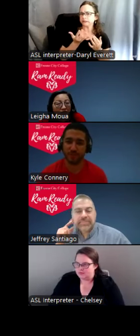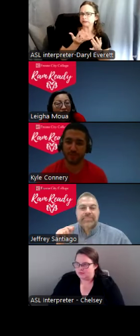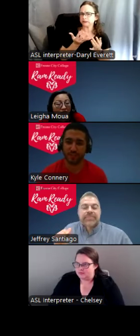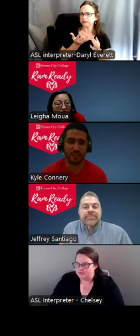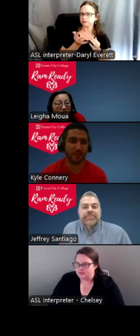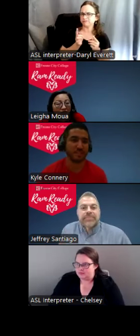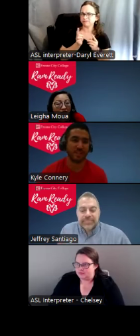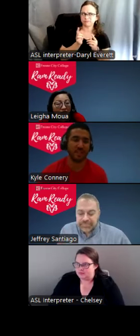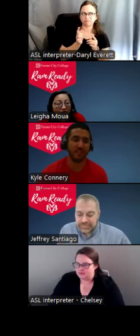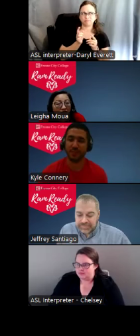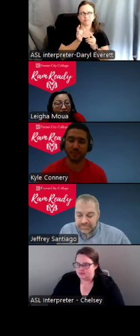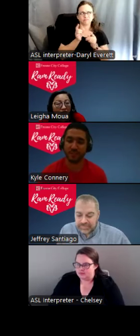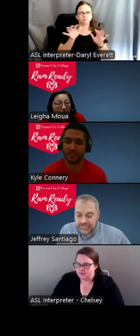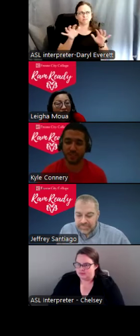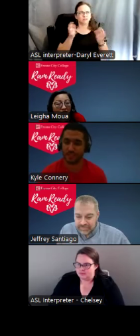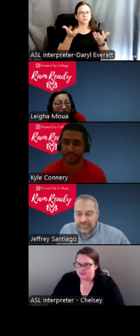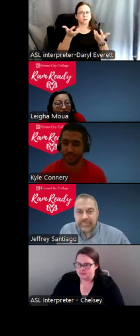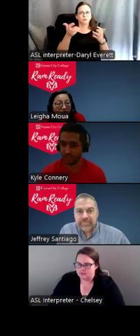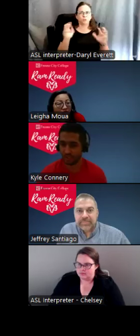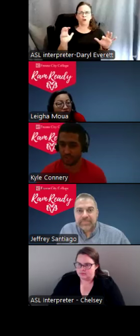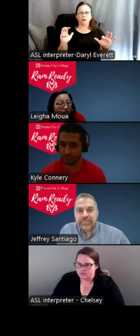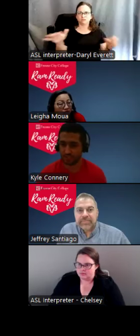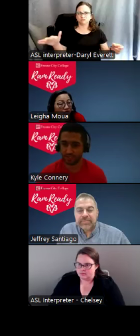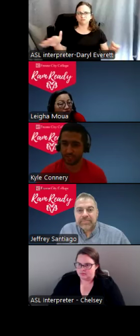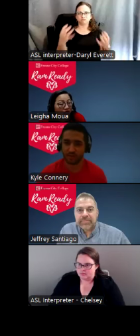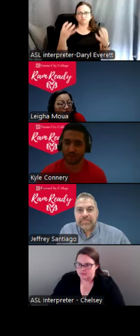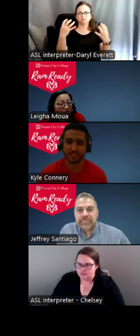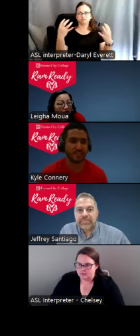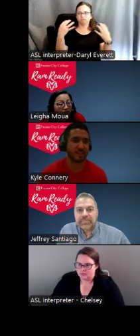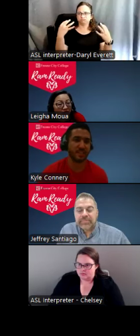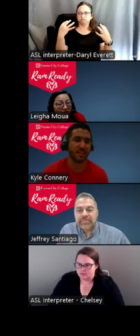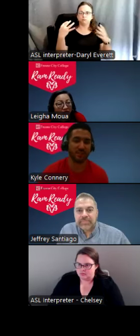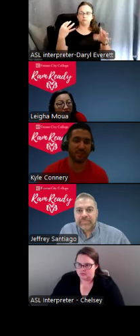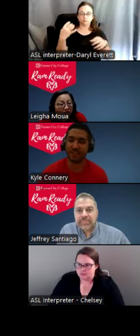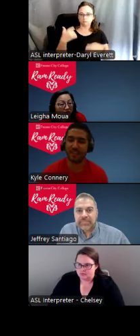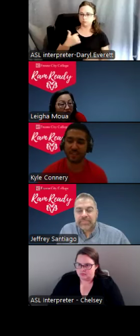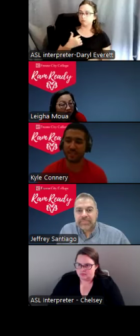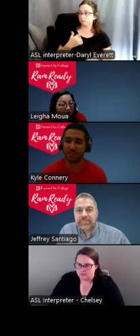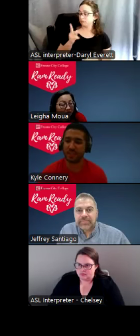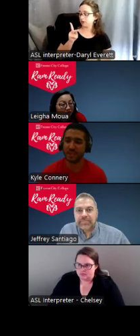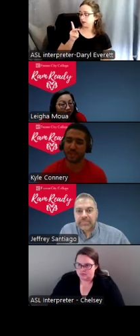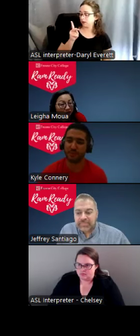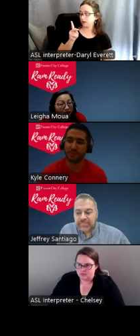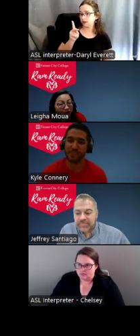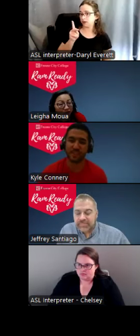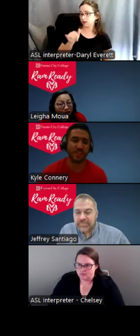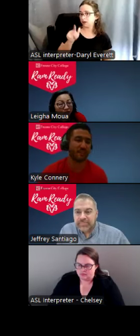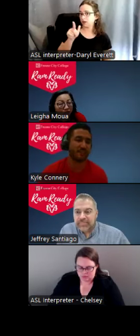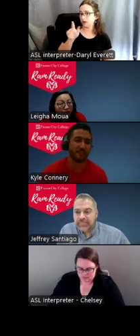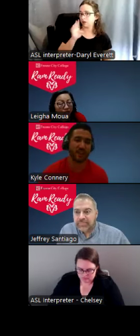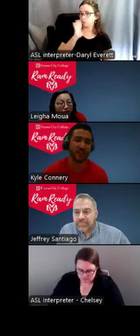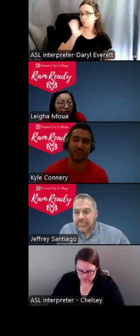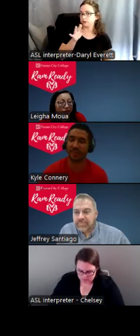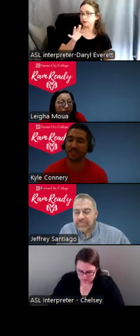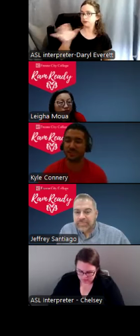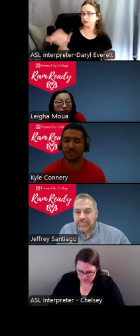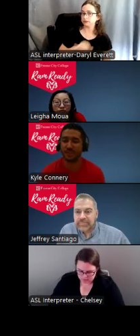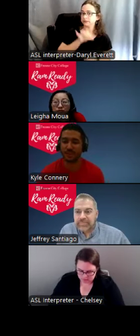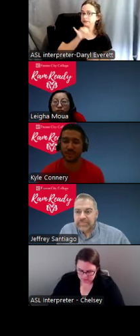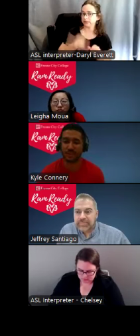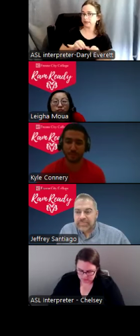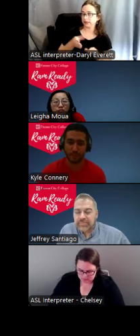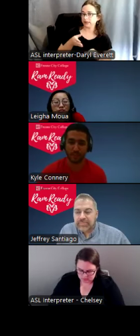comfortable that way, I'll stay on after the presentation. So any questions that you guys have, or if you need anything help with anything, maybe you just need like to find like another class